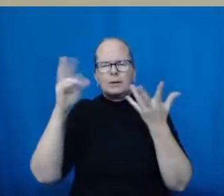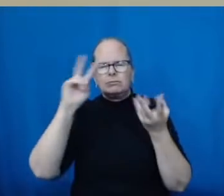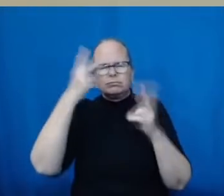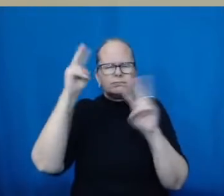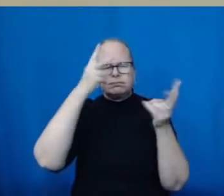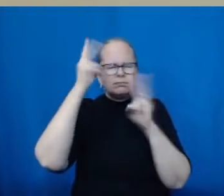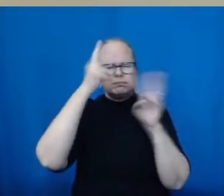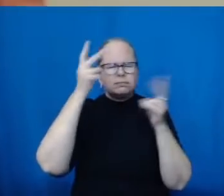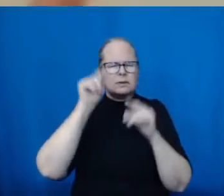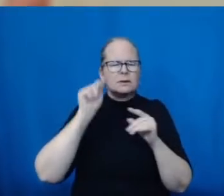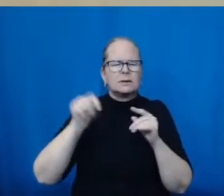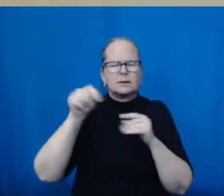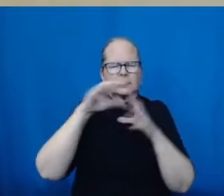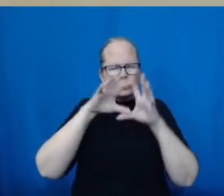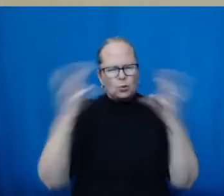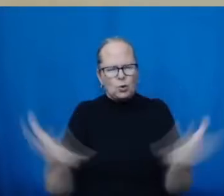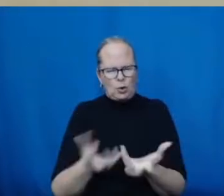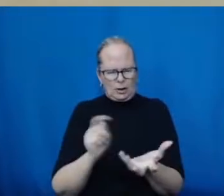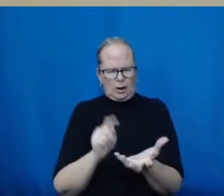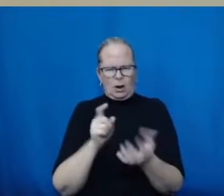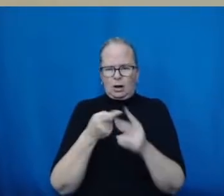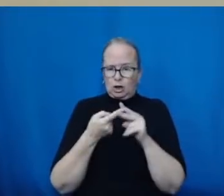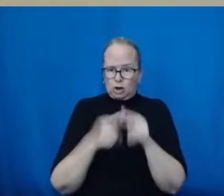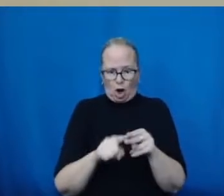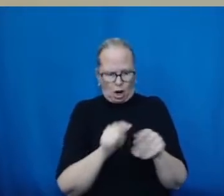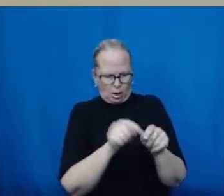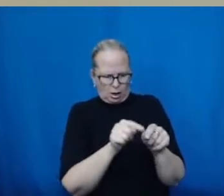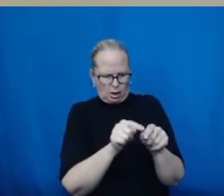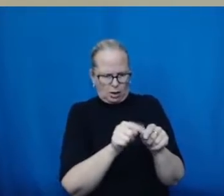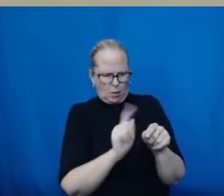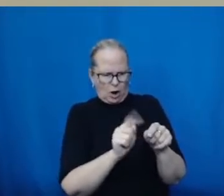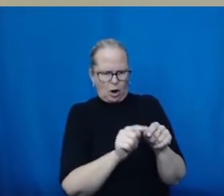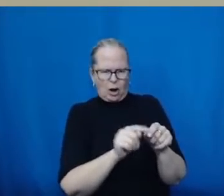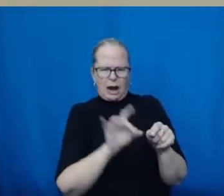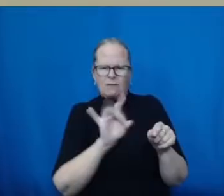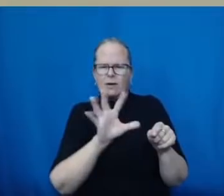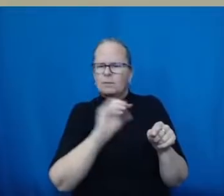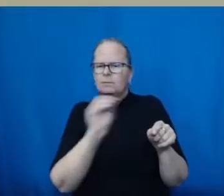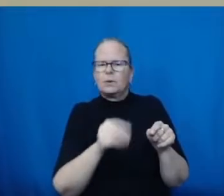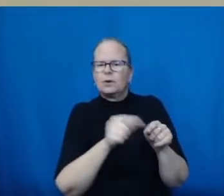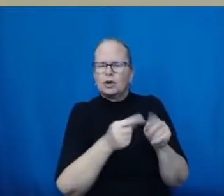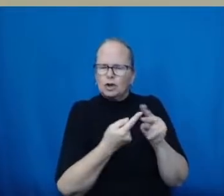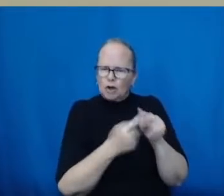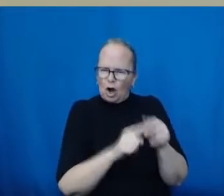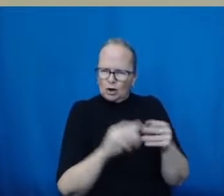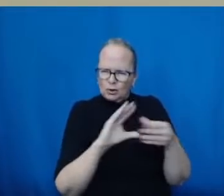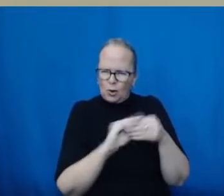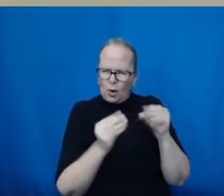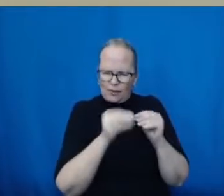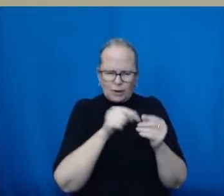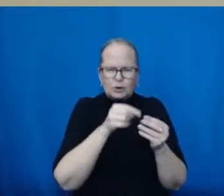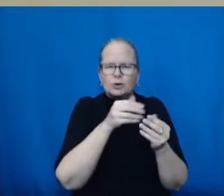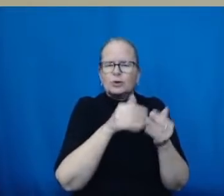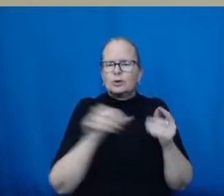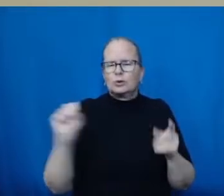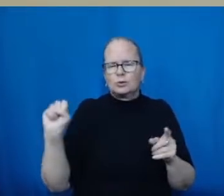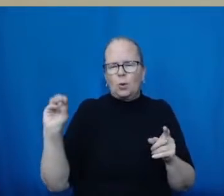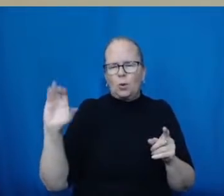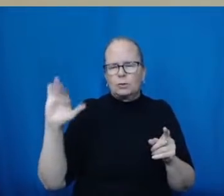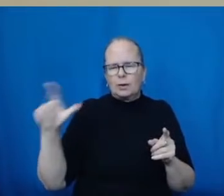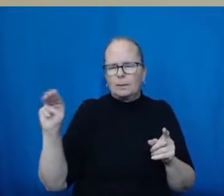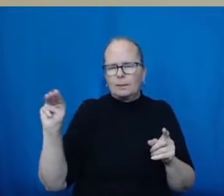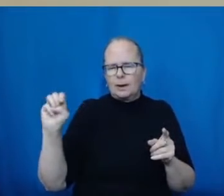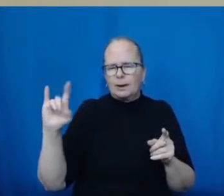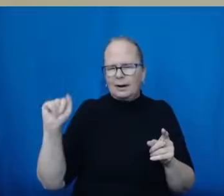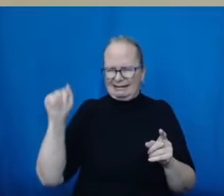found 85% of it, origin story, social media. So yes, social media continues to be a huge part of this,